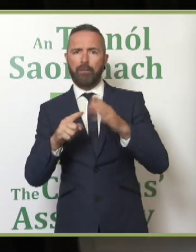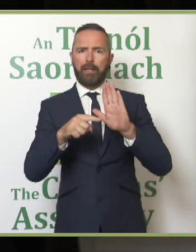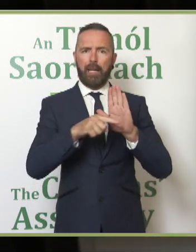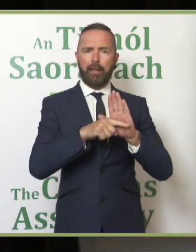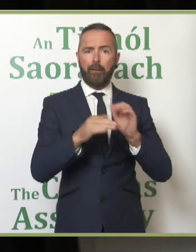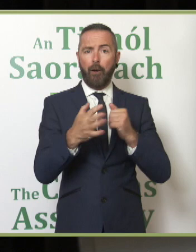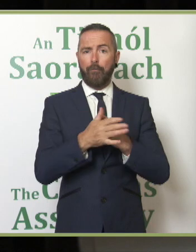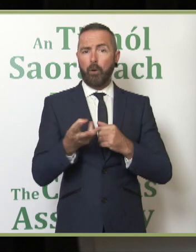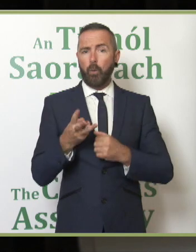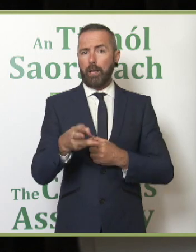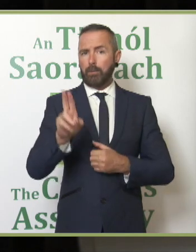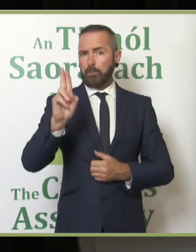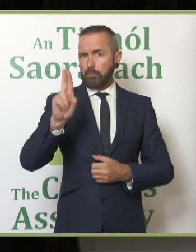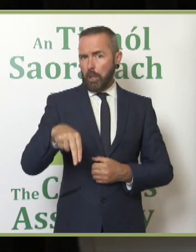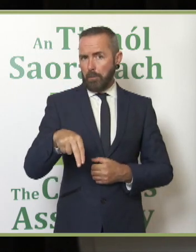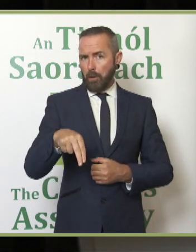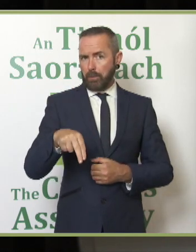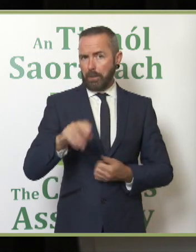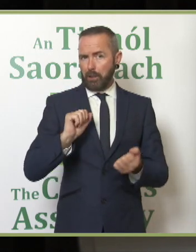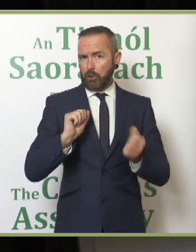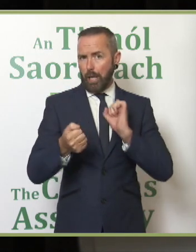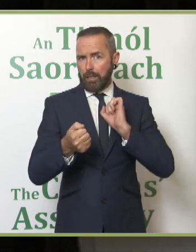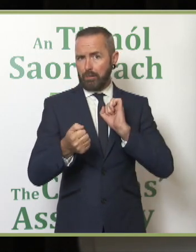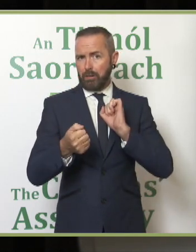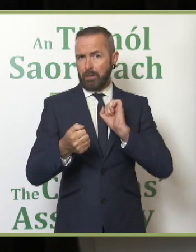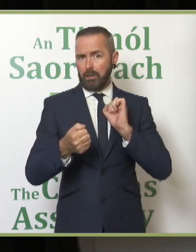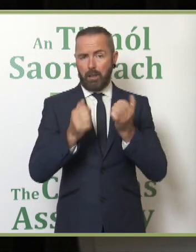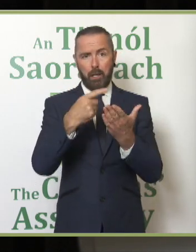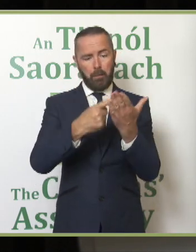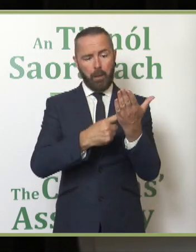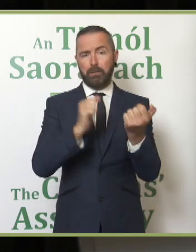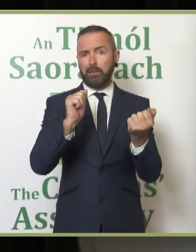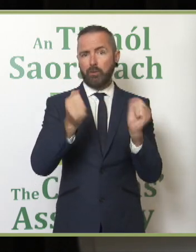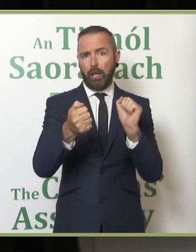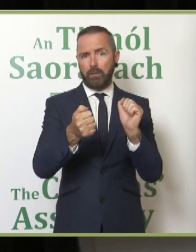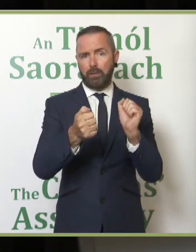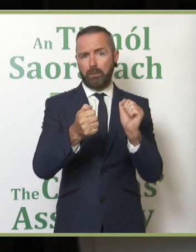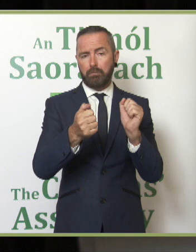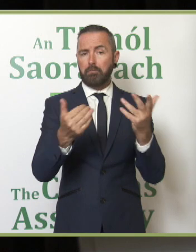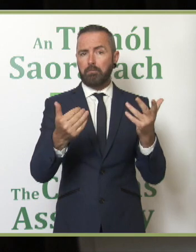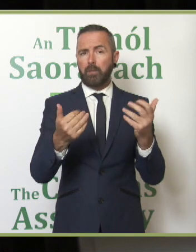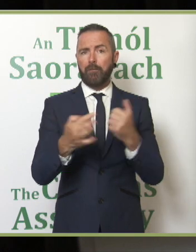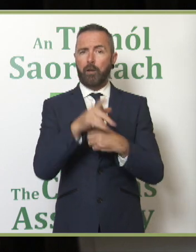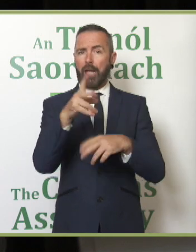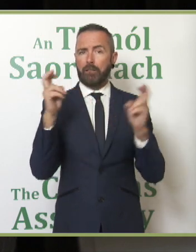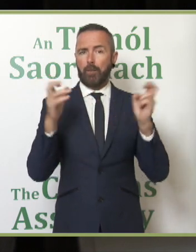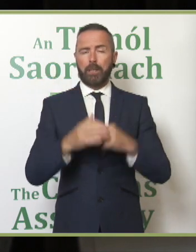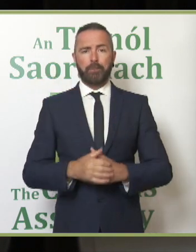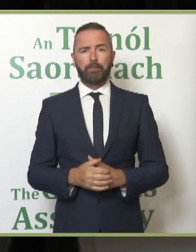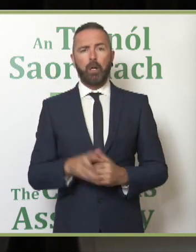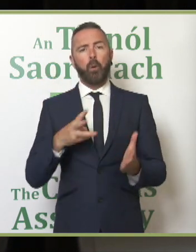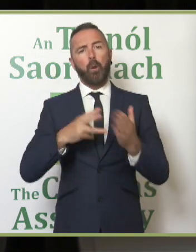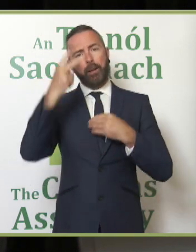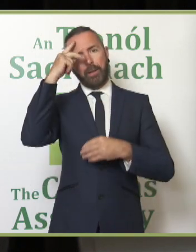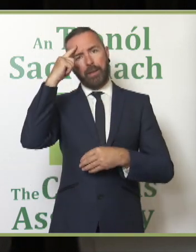possibly changing and having different policy changes to that issue. And when we think of these two